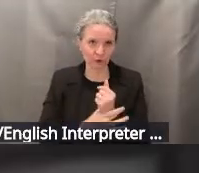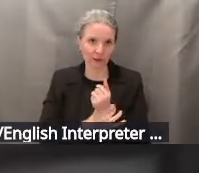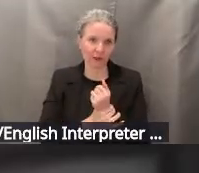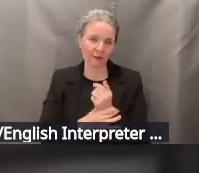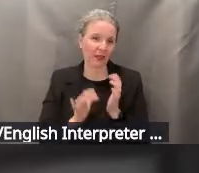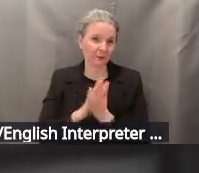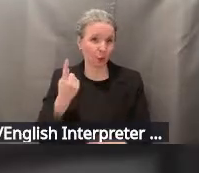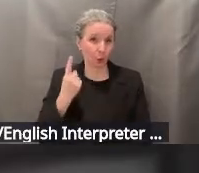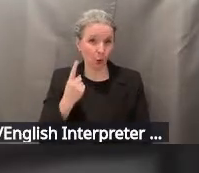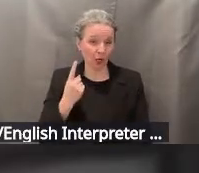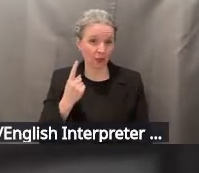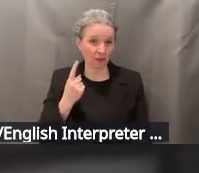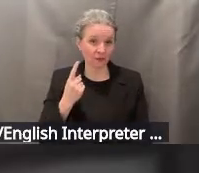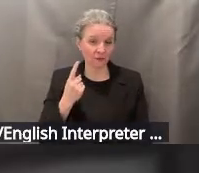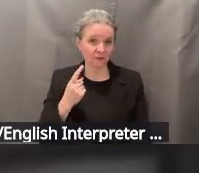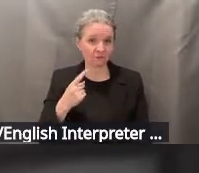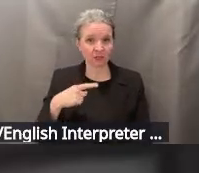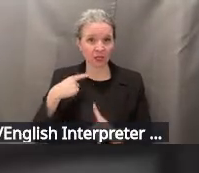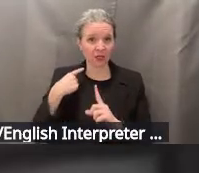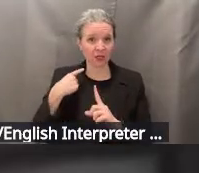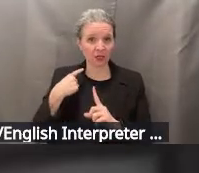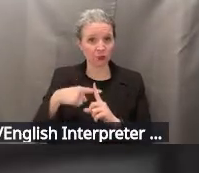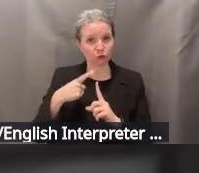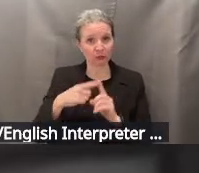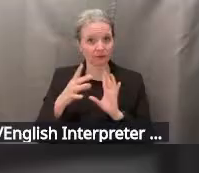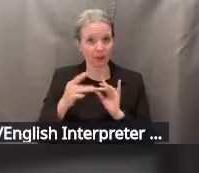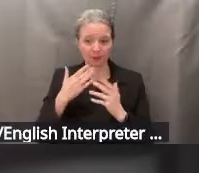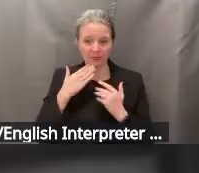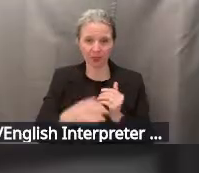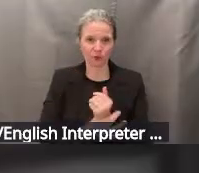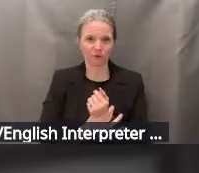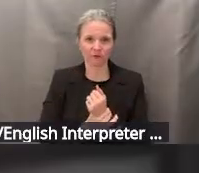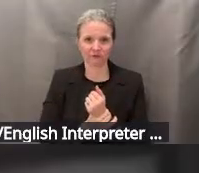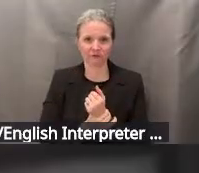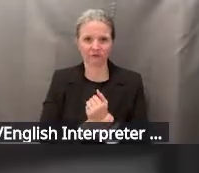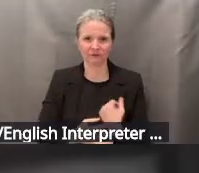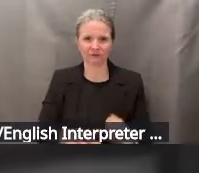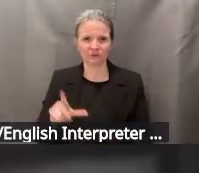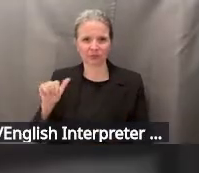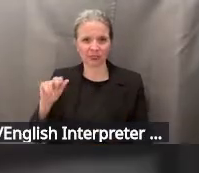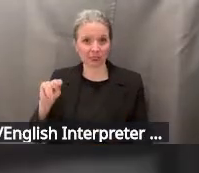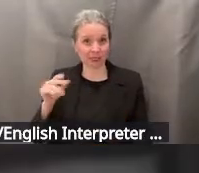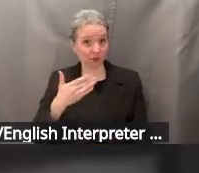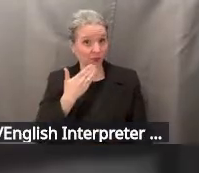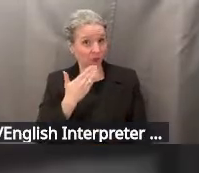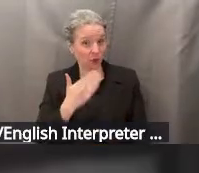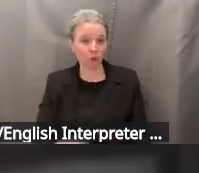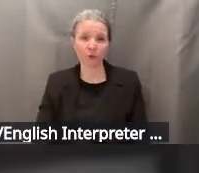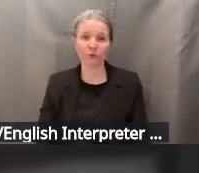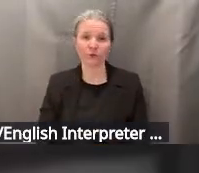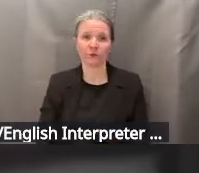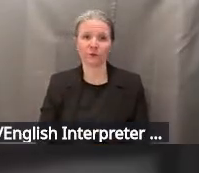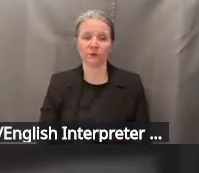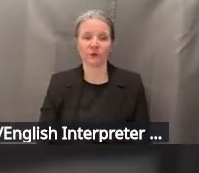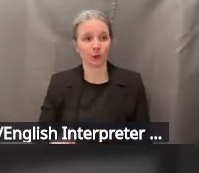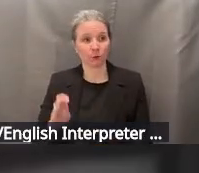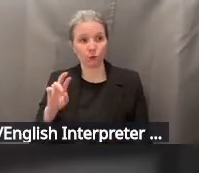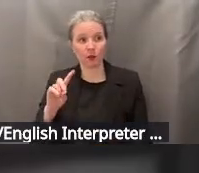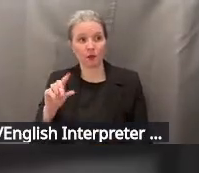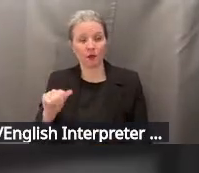my one constructive comment. Thank you. Thank you.